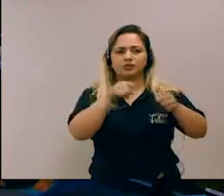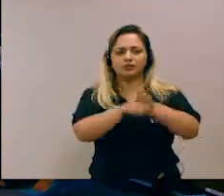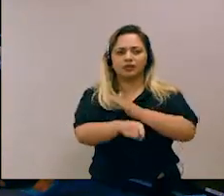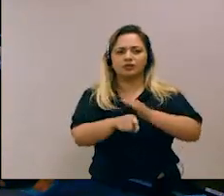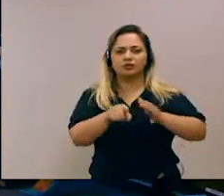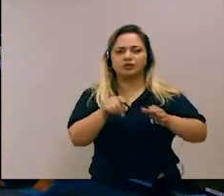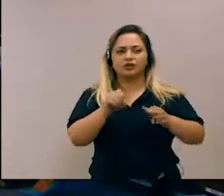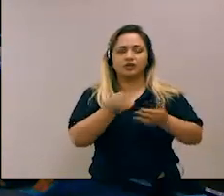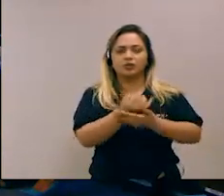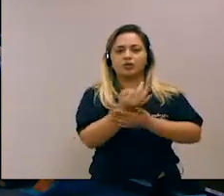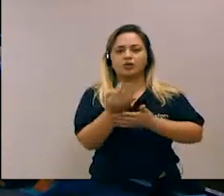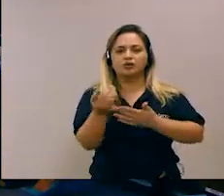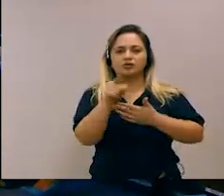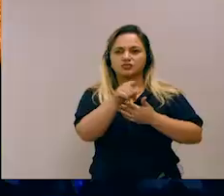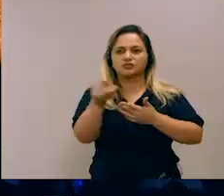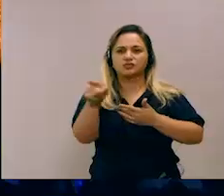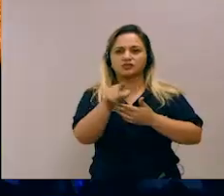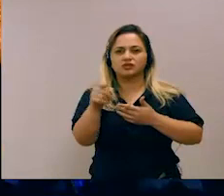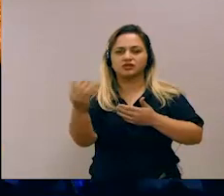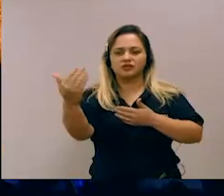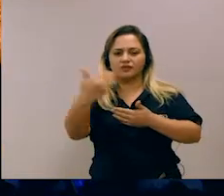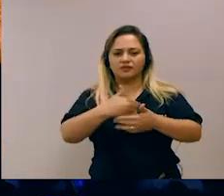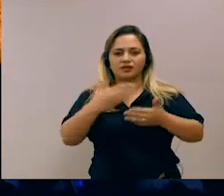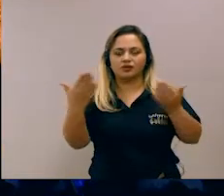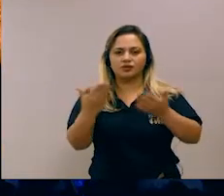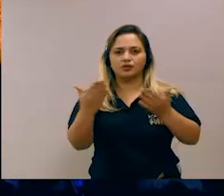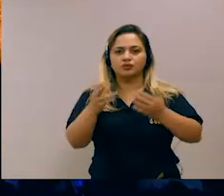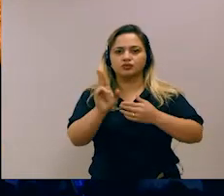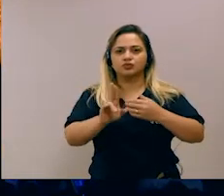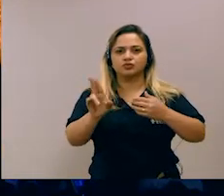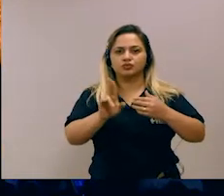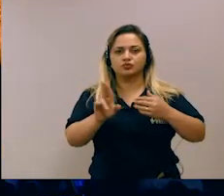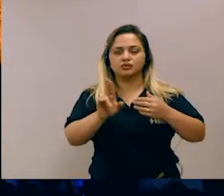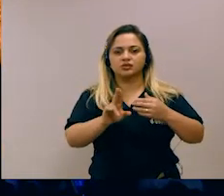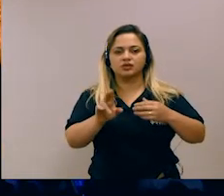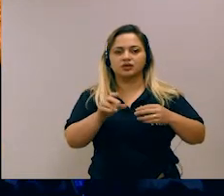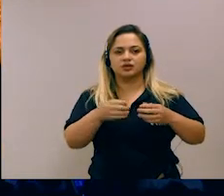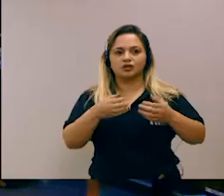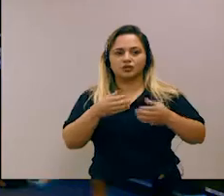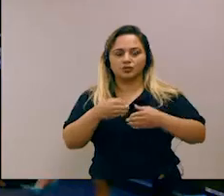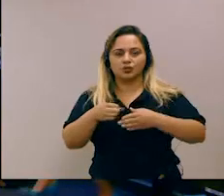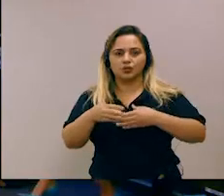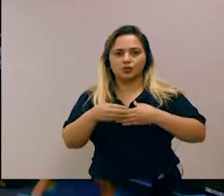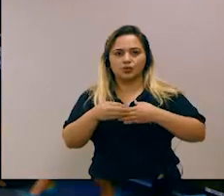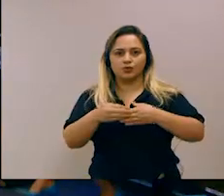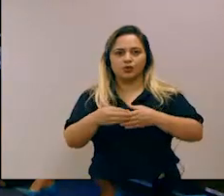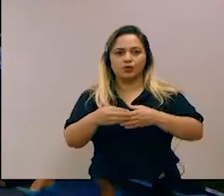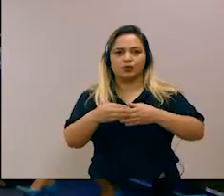How many of you came here today using public transport?